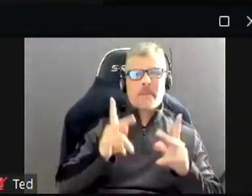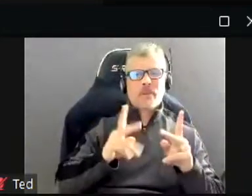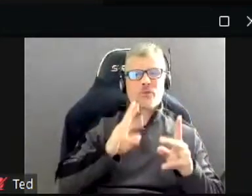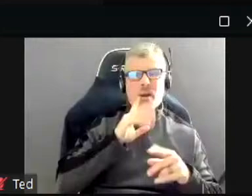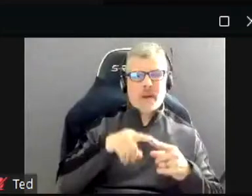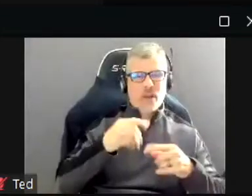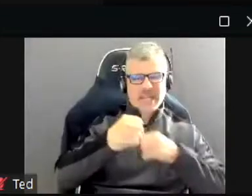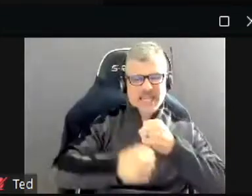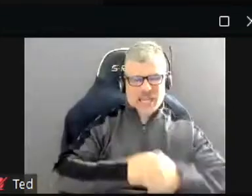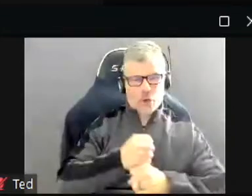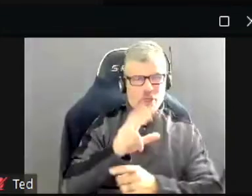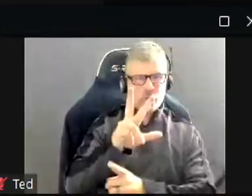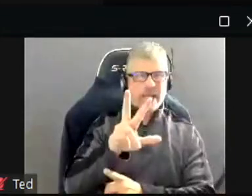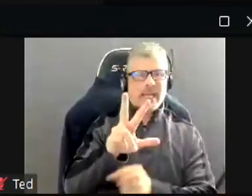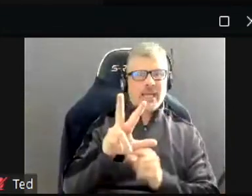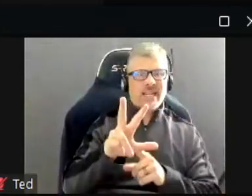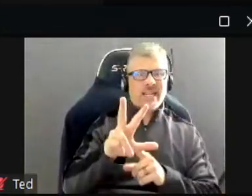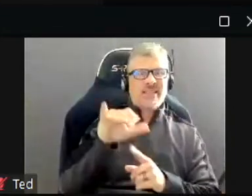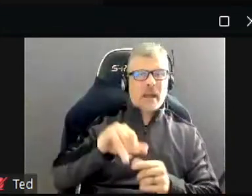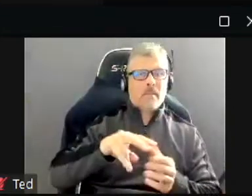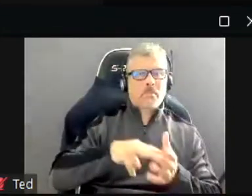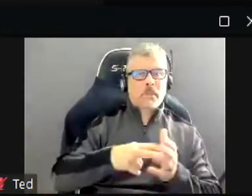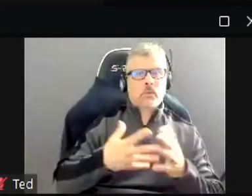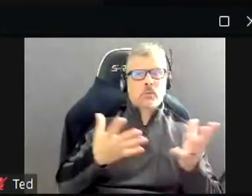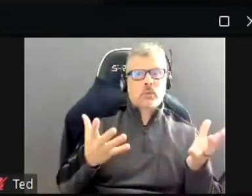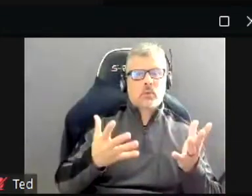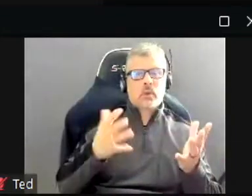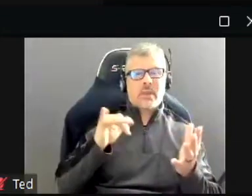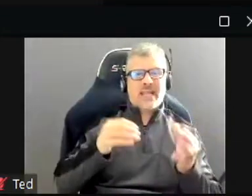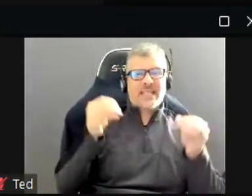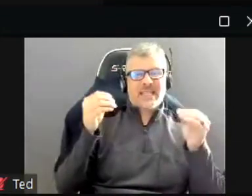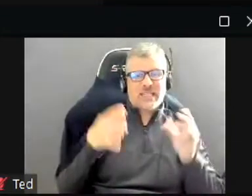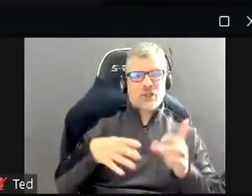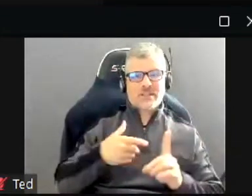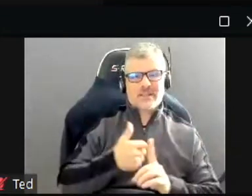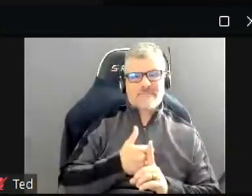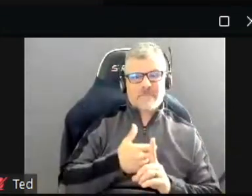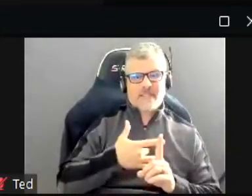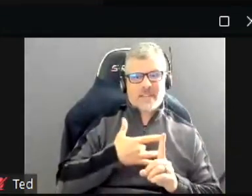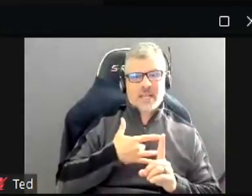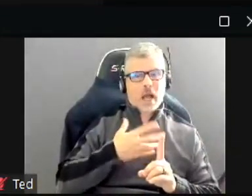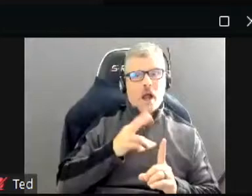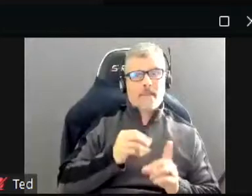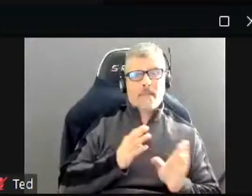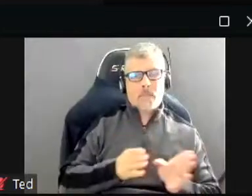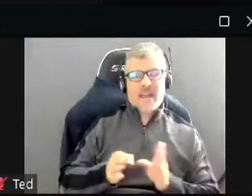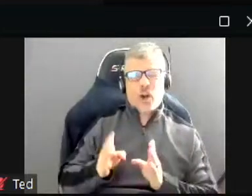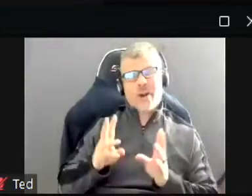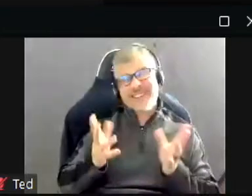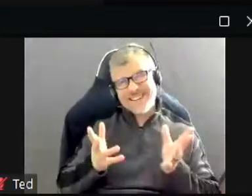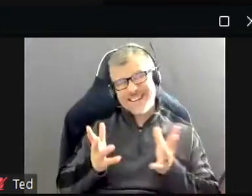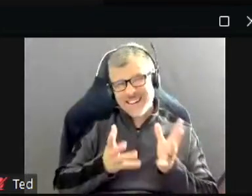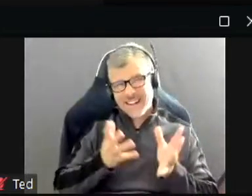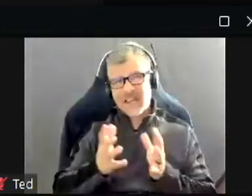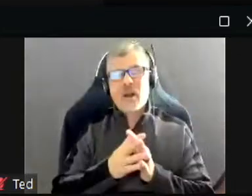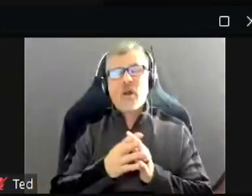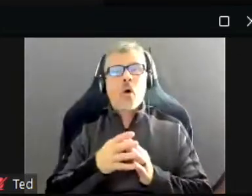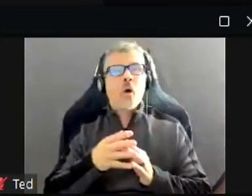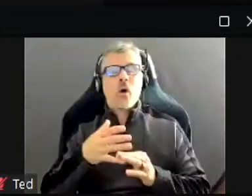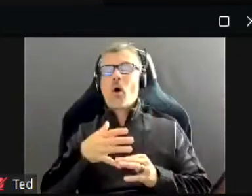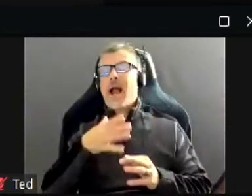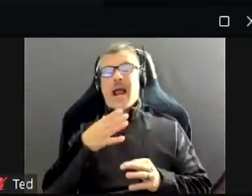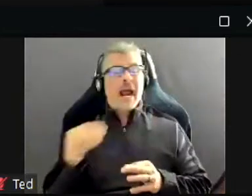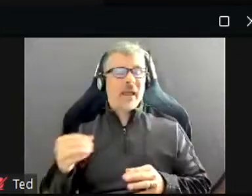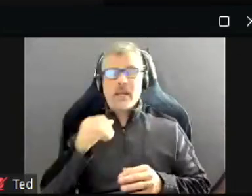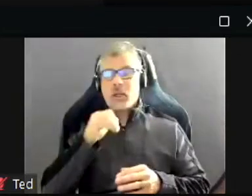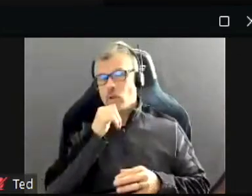So that would indicate to me either that teachers are feeling unprepared when they get there, or that they don't